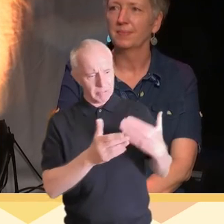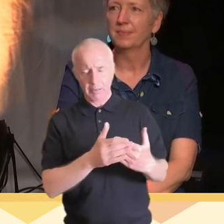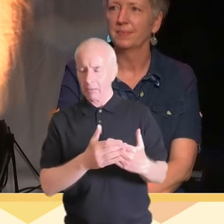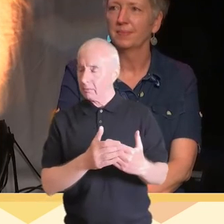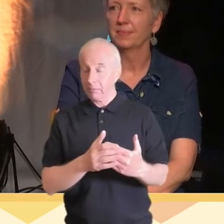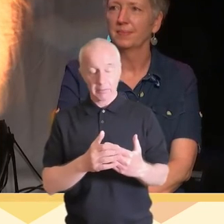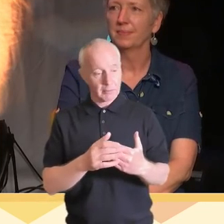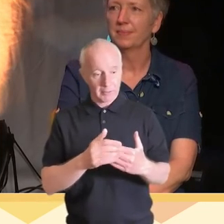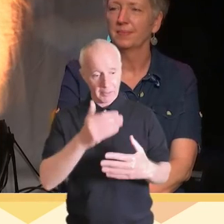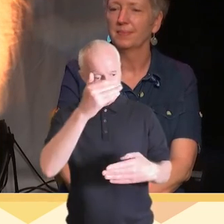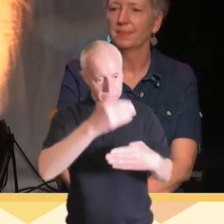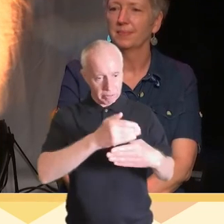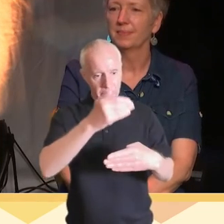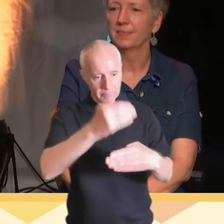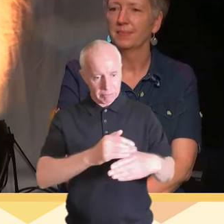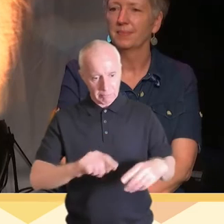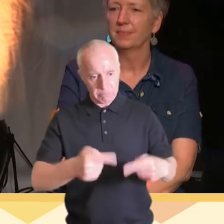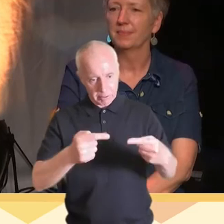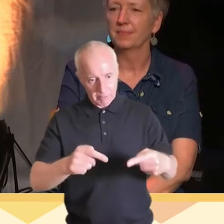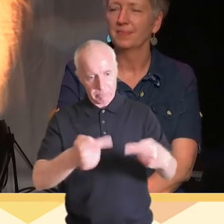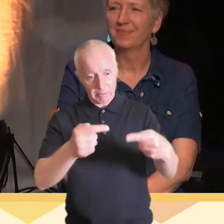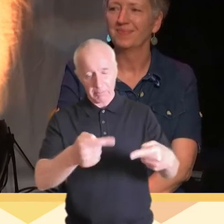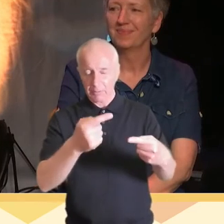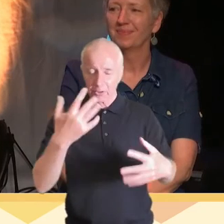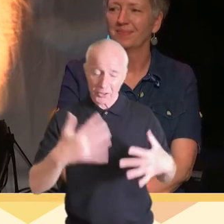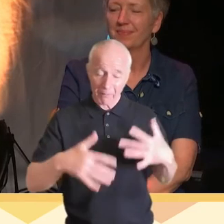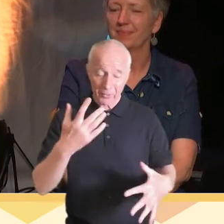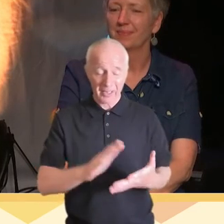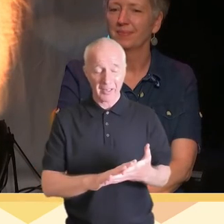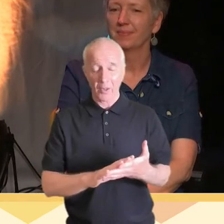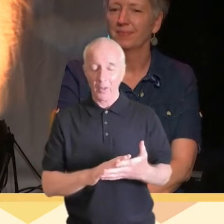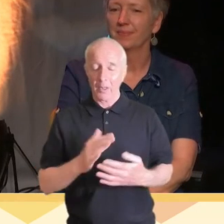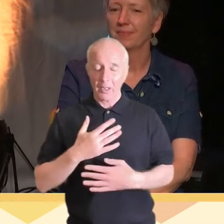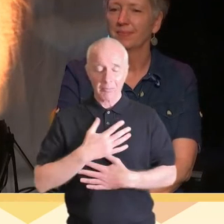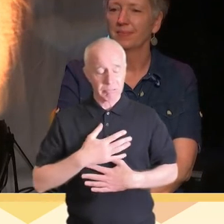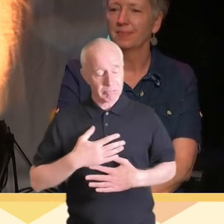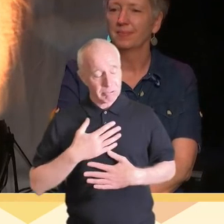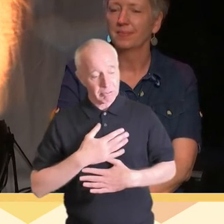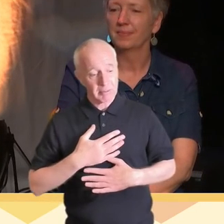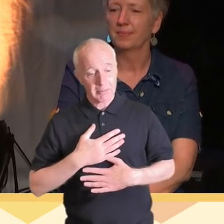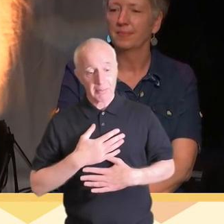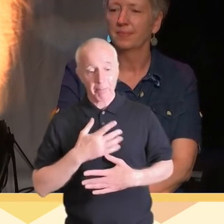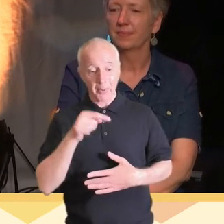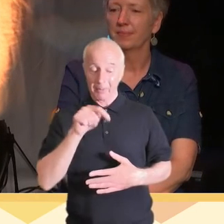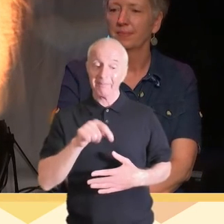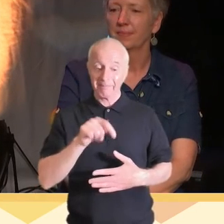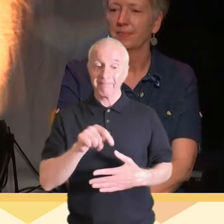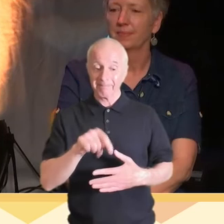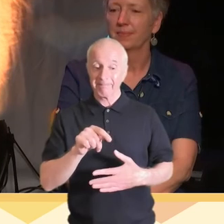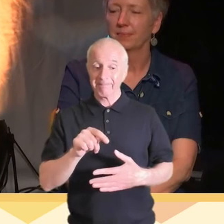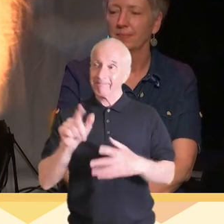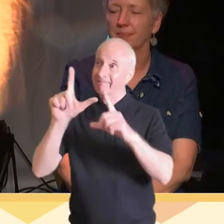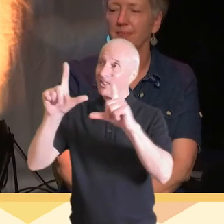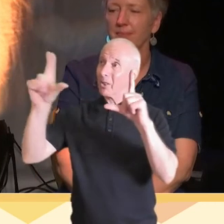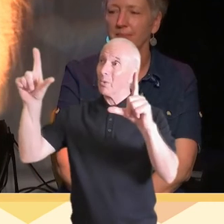many challenges, we've faced much suffering and much loss. And yet in the midst of it, we have seen the Lord